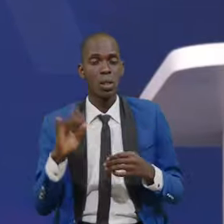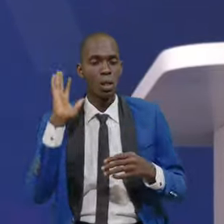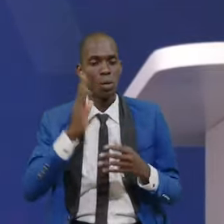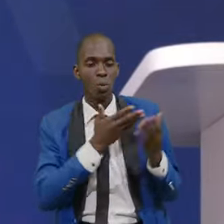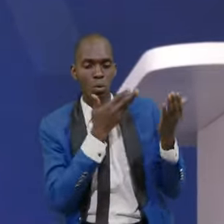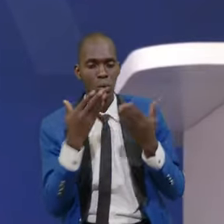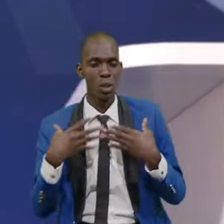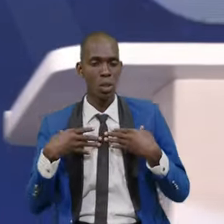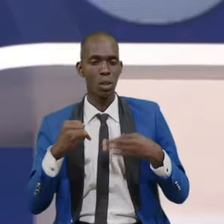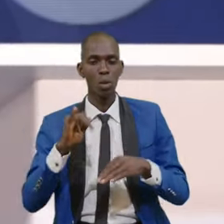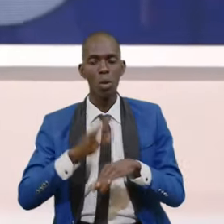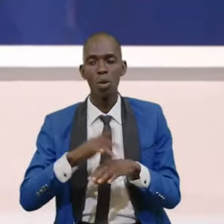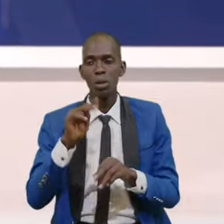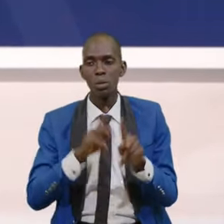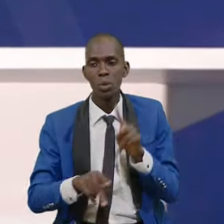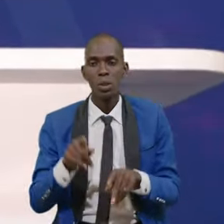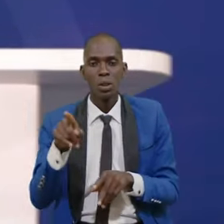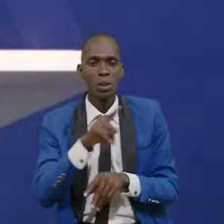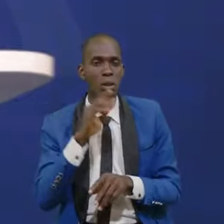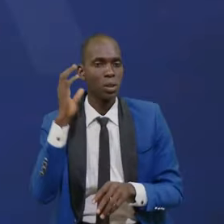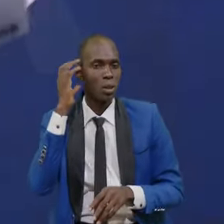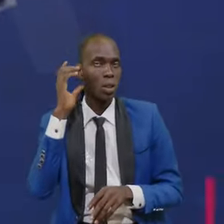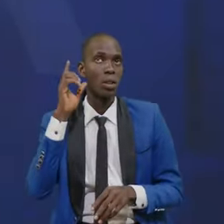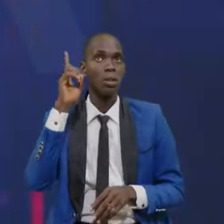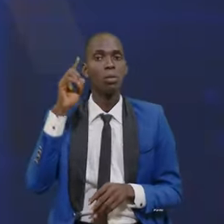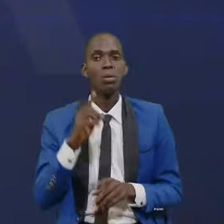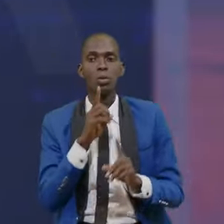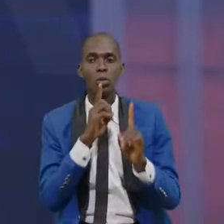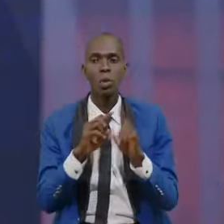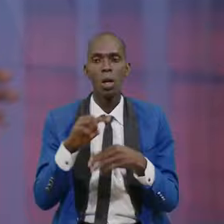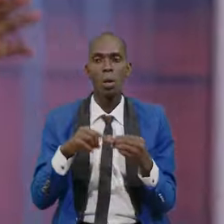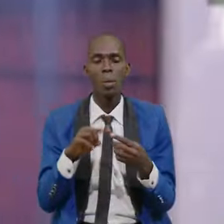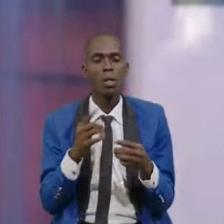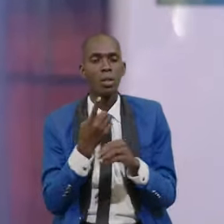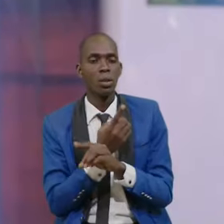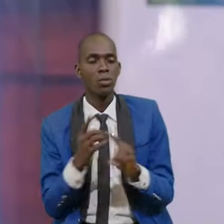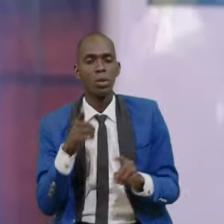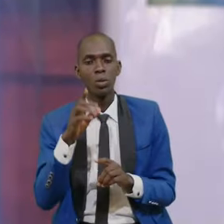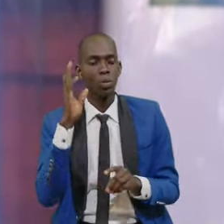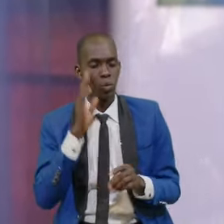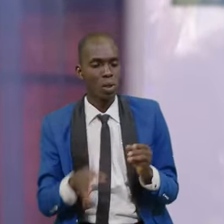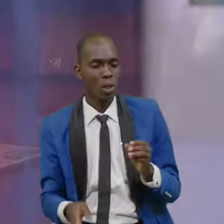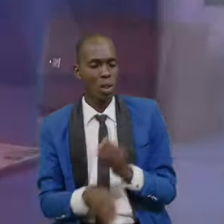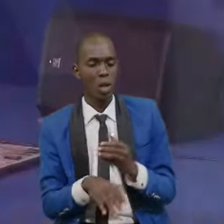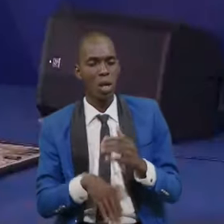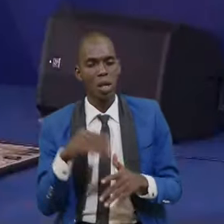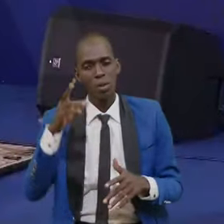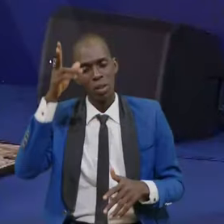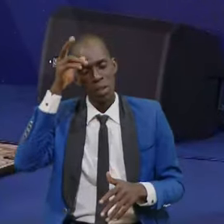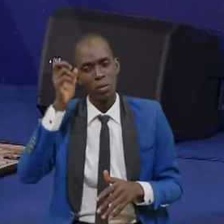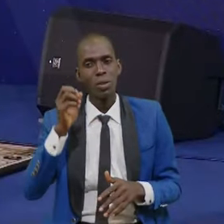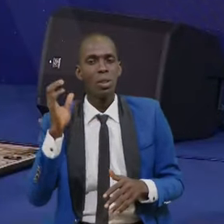the people. Hear ye him. He'll talk about deliverance. He shall cast out devil. Hear ye him. The